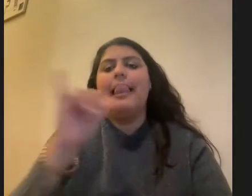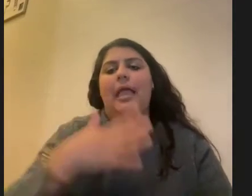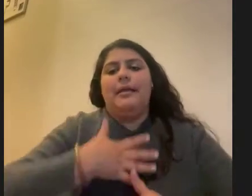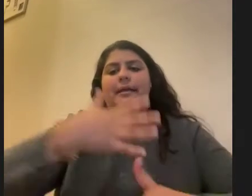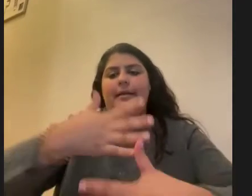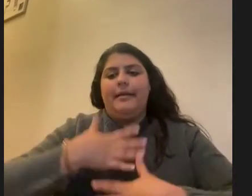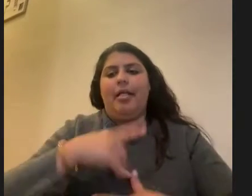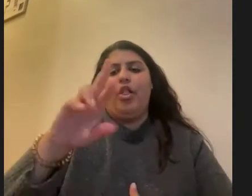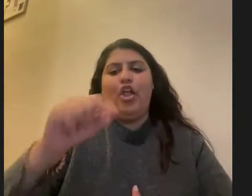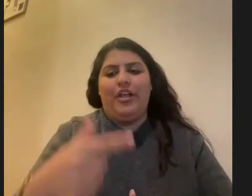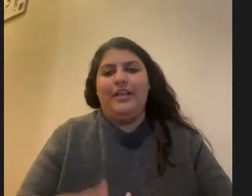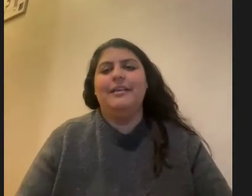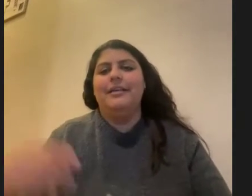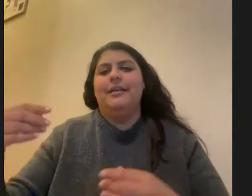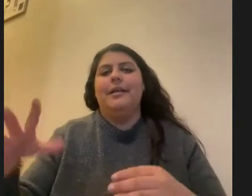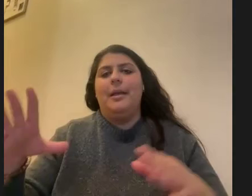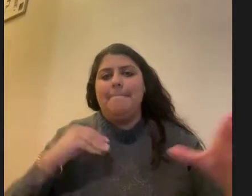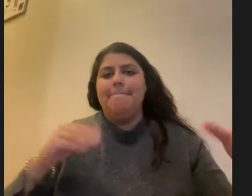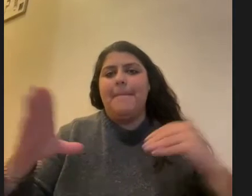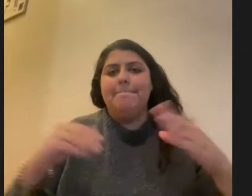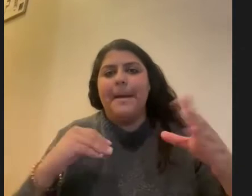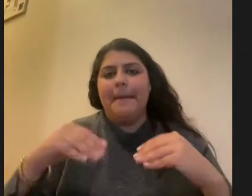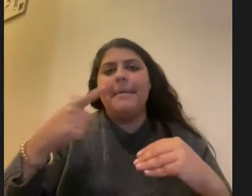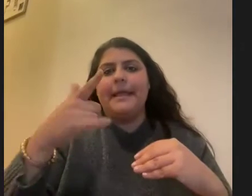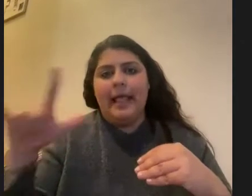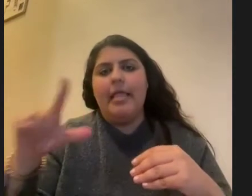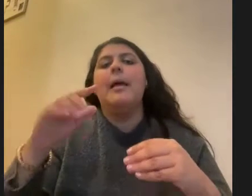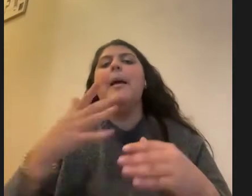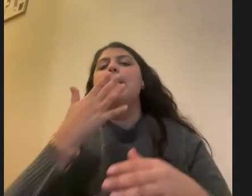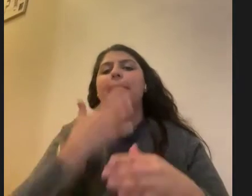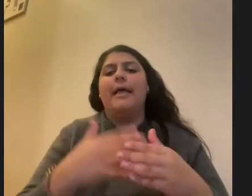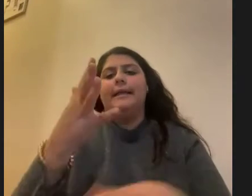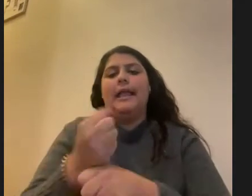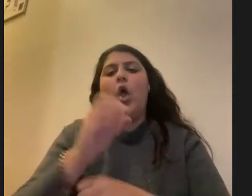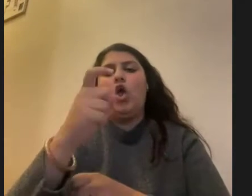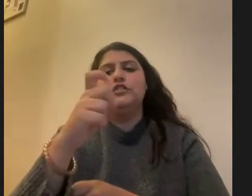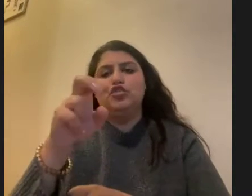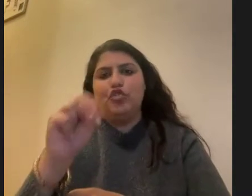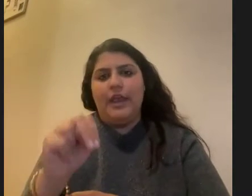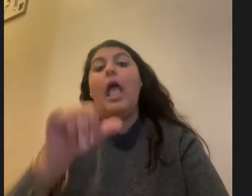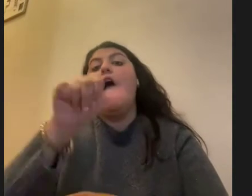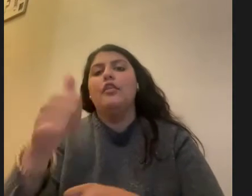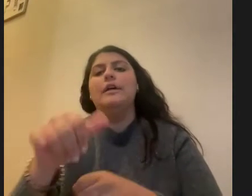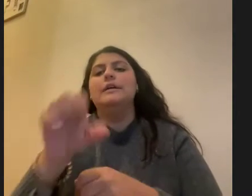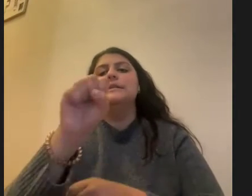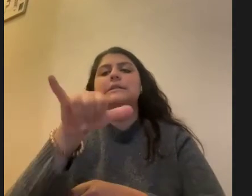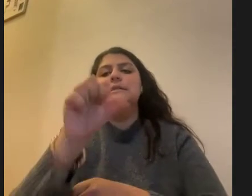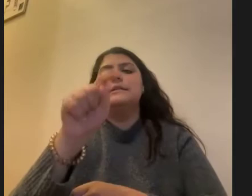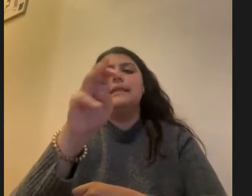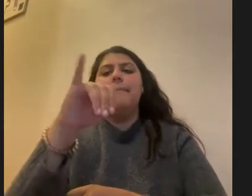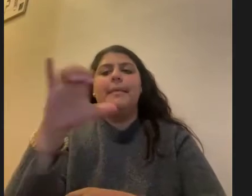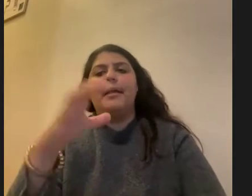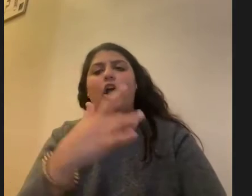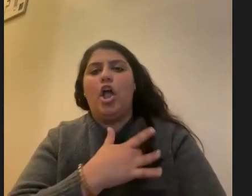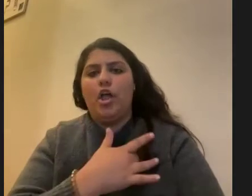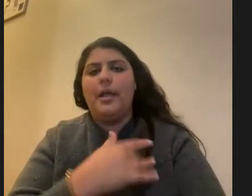it pumps into that gill so that the blood gets oxygenated. The other one is called the systemic heart. The other two are called